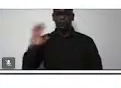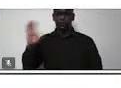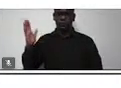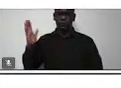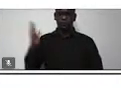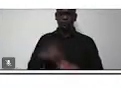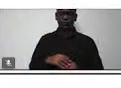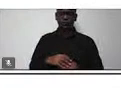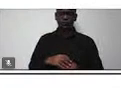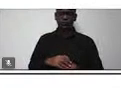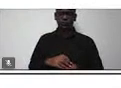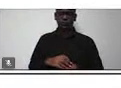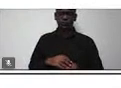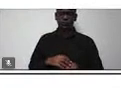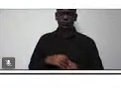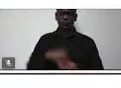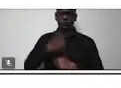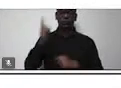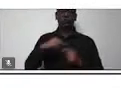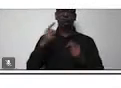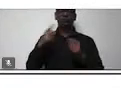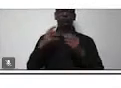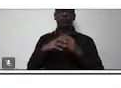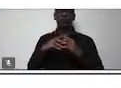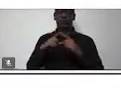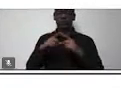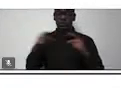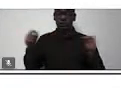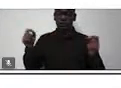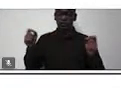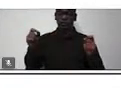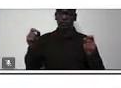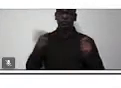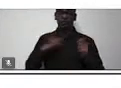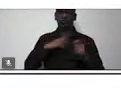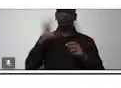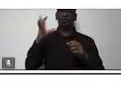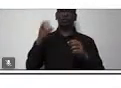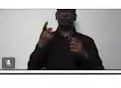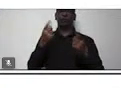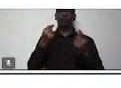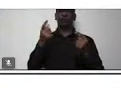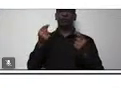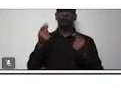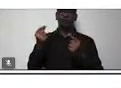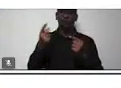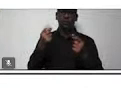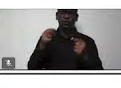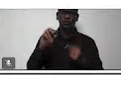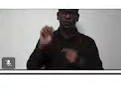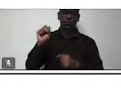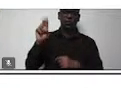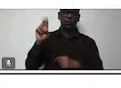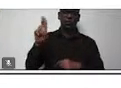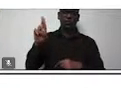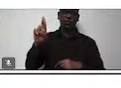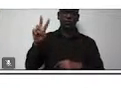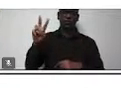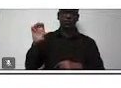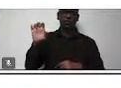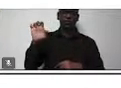And then just to close off with, so WestGrow has done some surveys with exporters, and we have